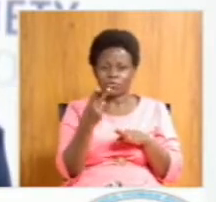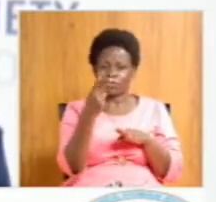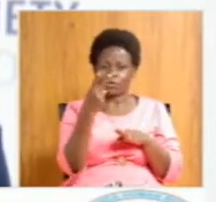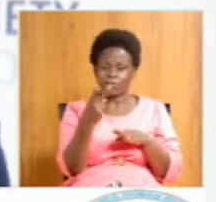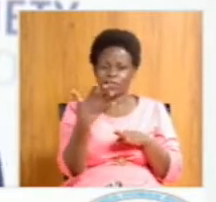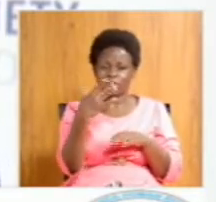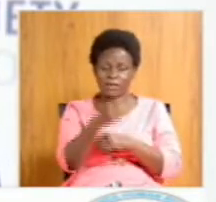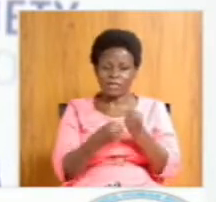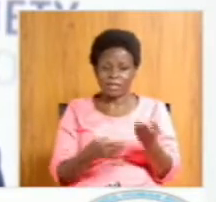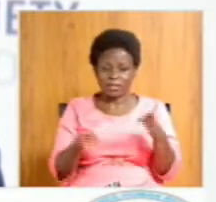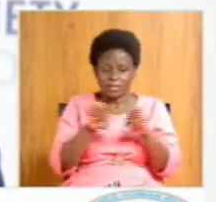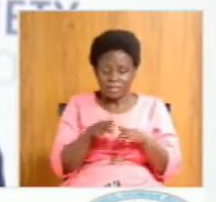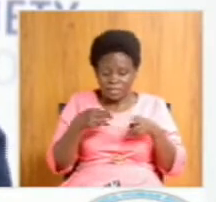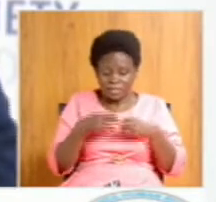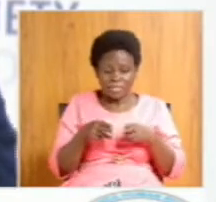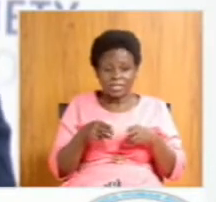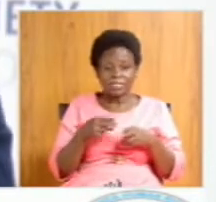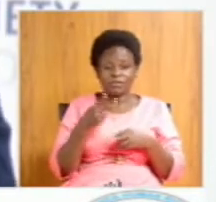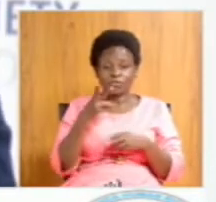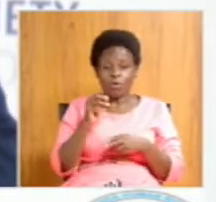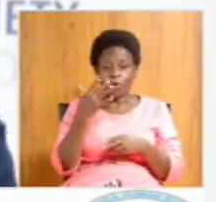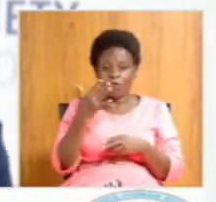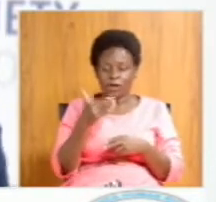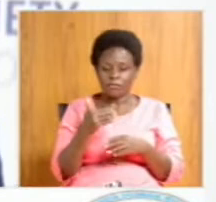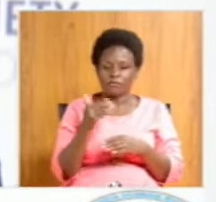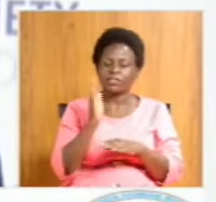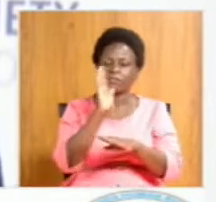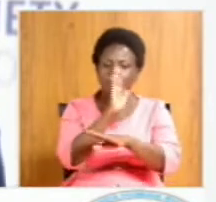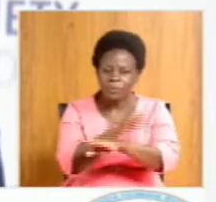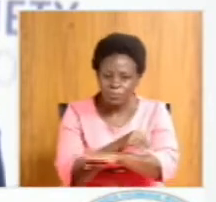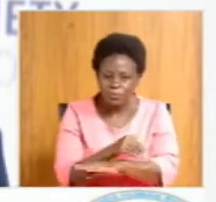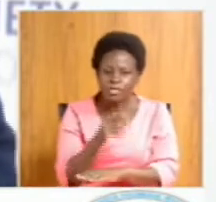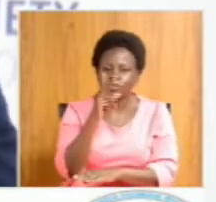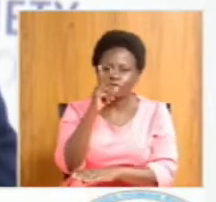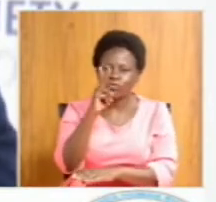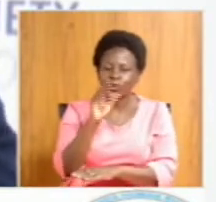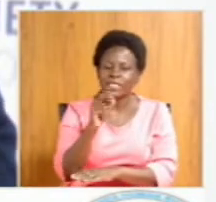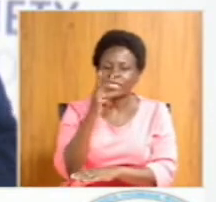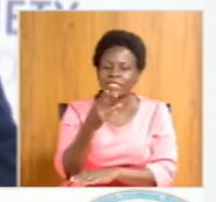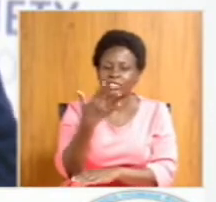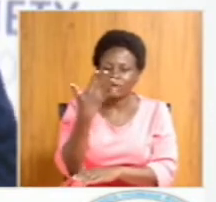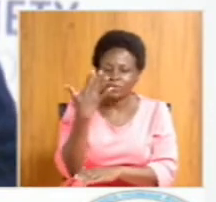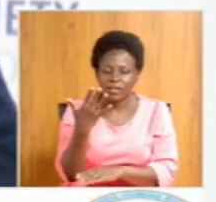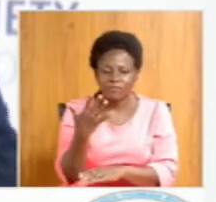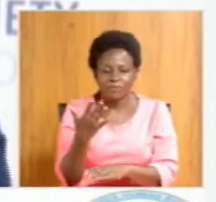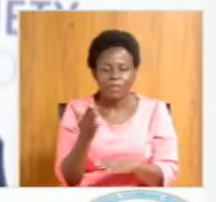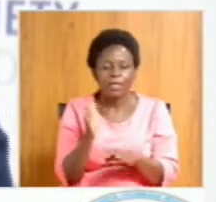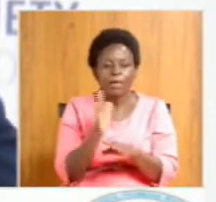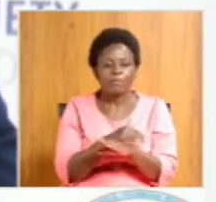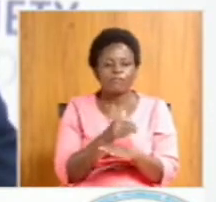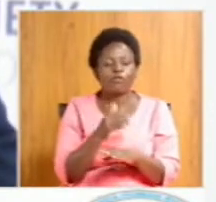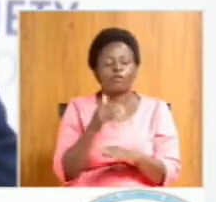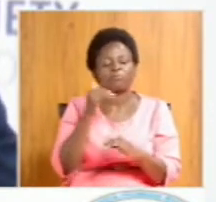concession that started running from 2005, which will expire in 2025. Unfortunately, before we get to